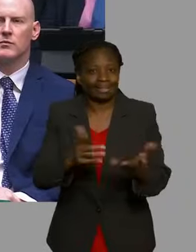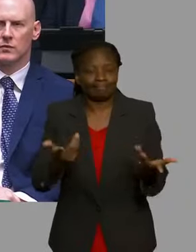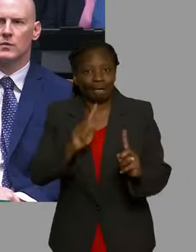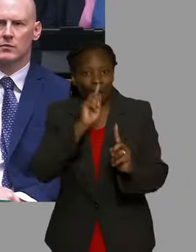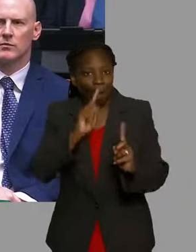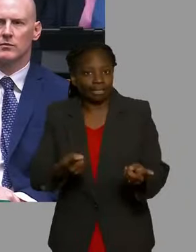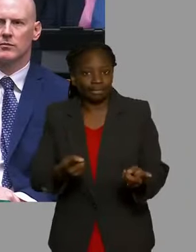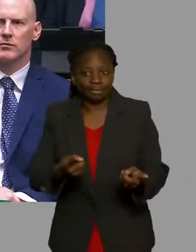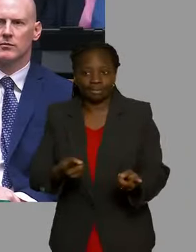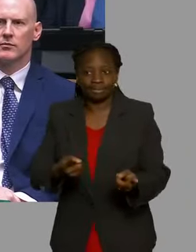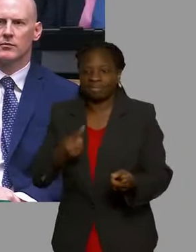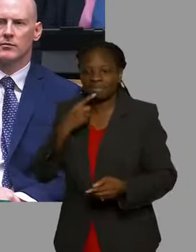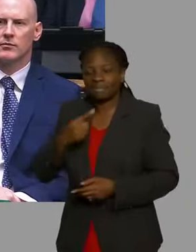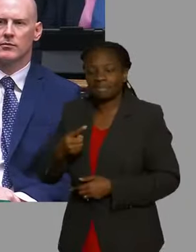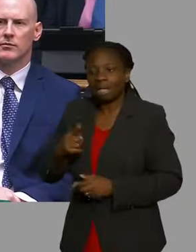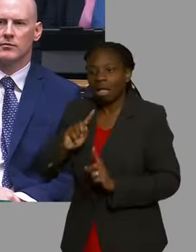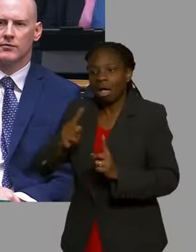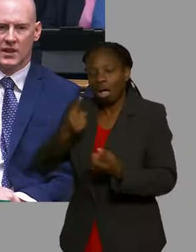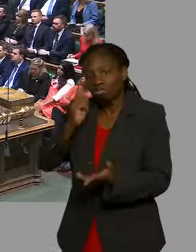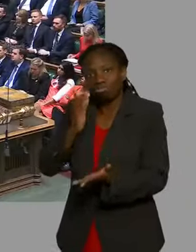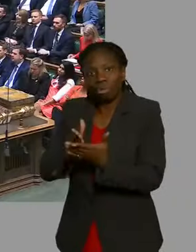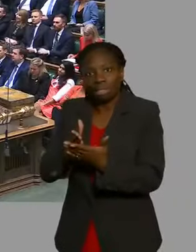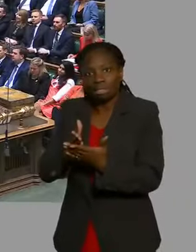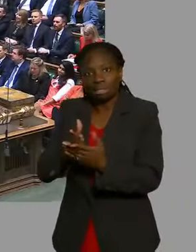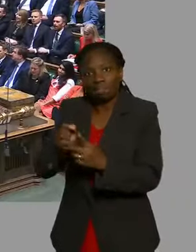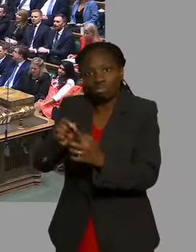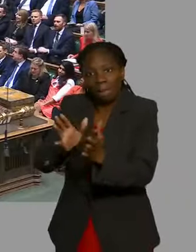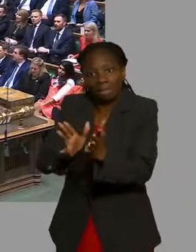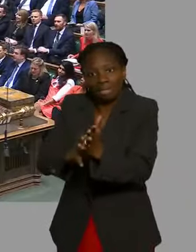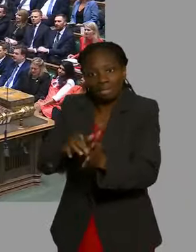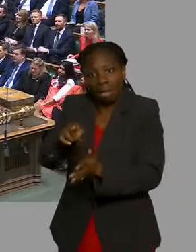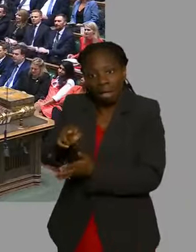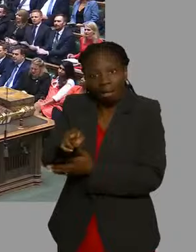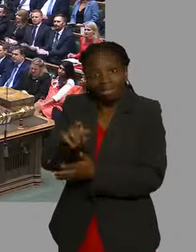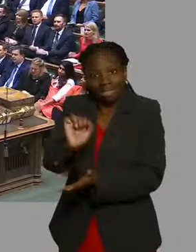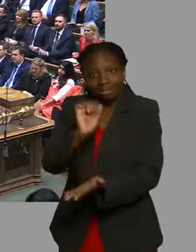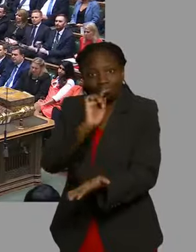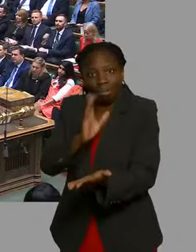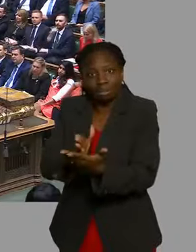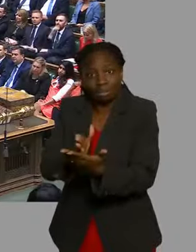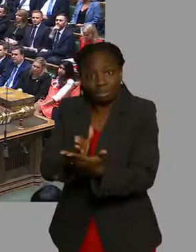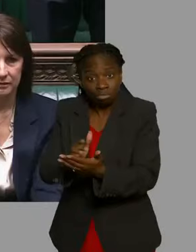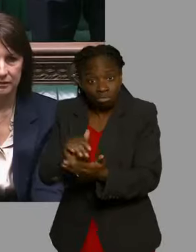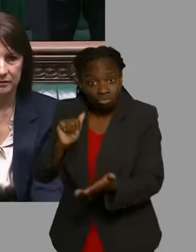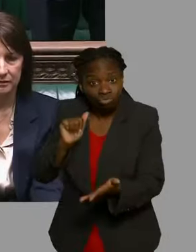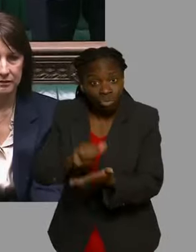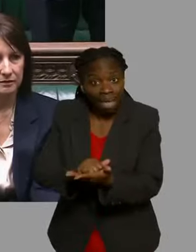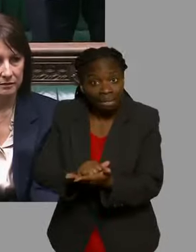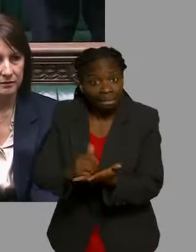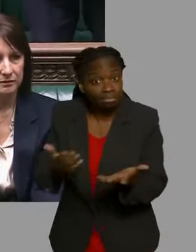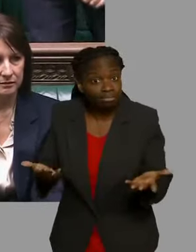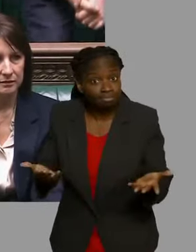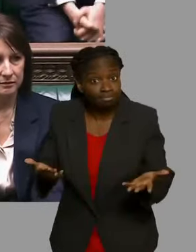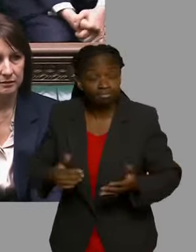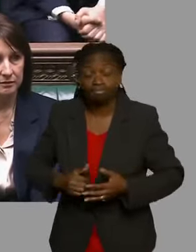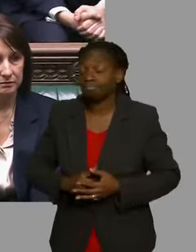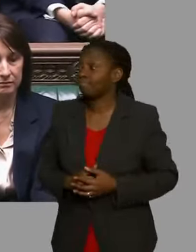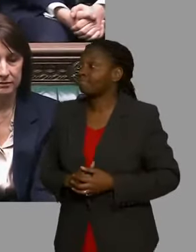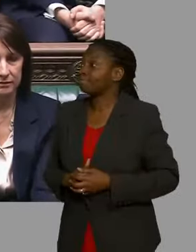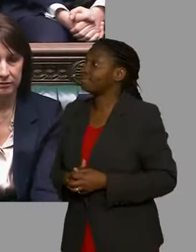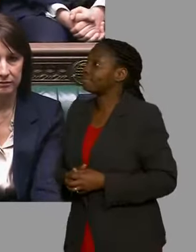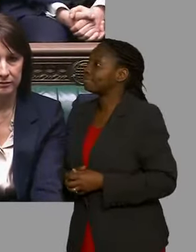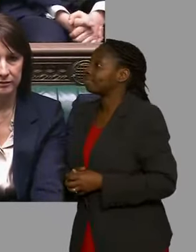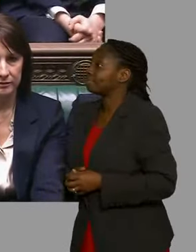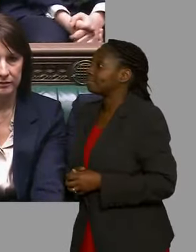to keep his words. They've got a point, haven't they? If he would kindly pass the details of the individual case